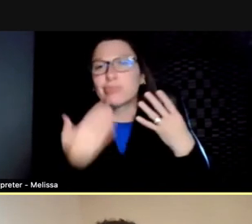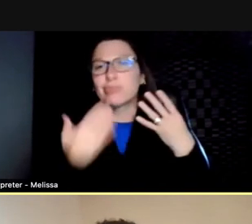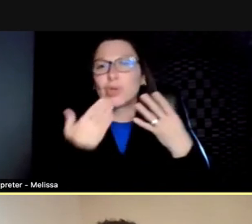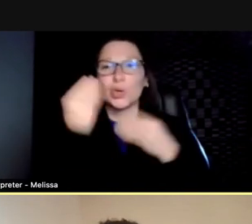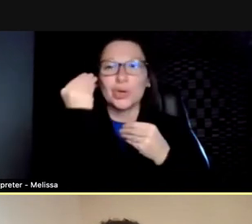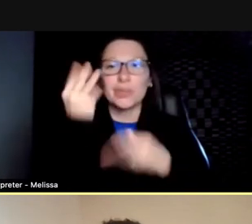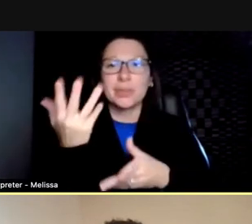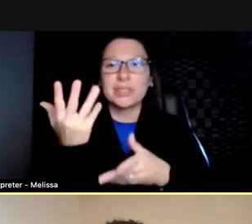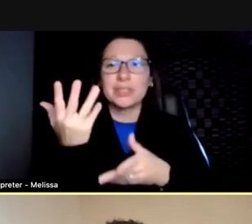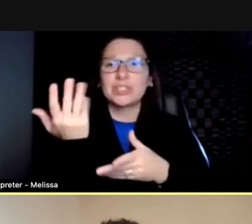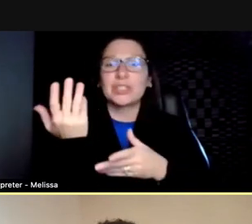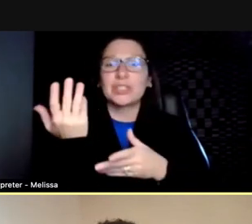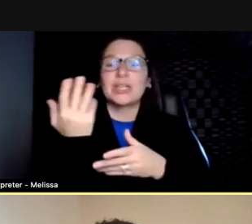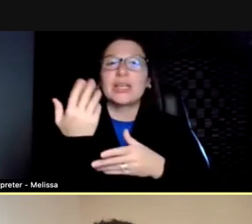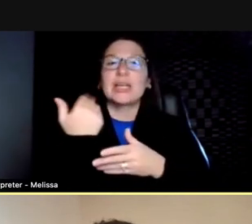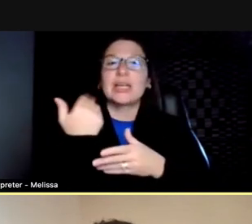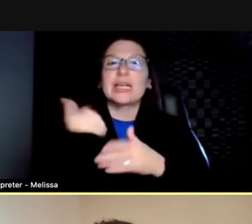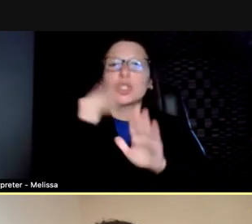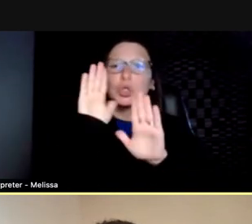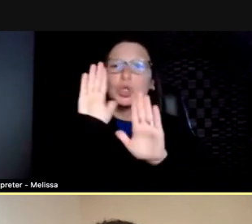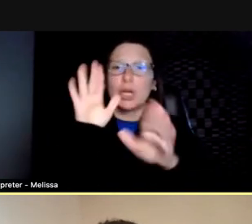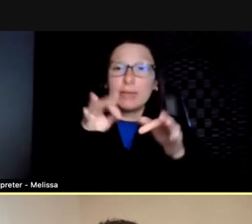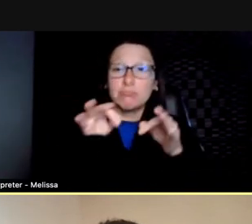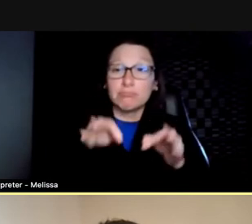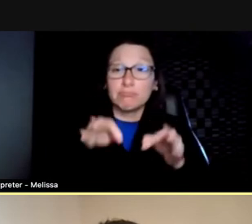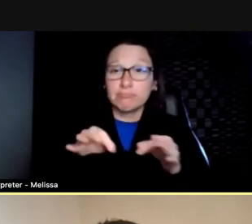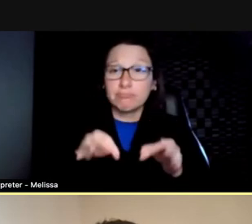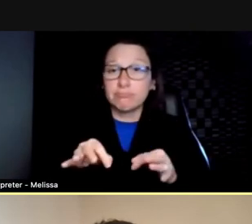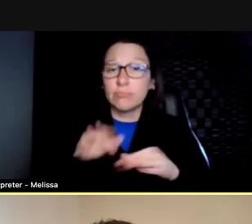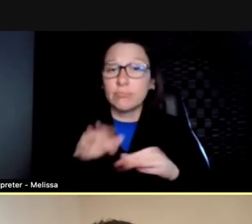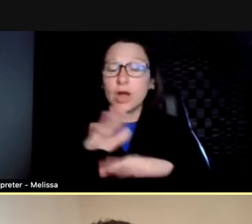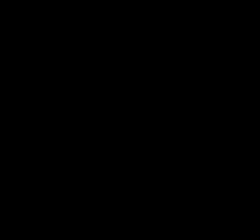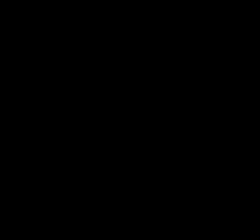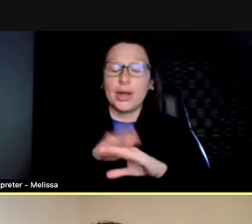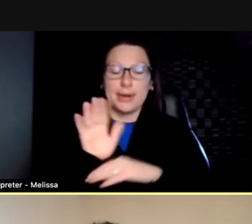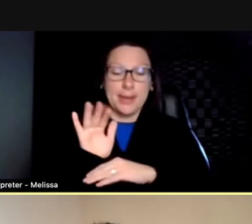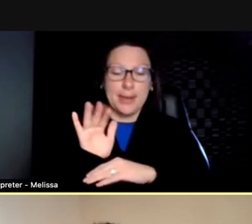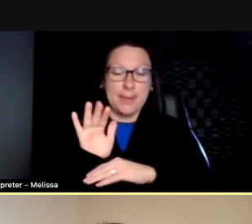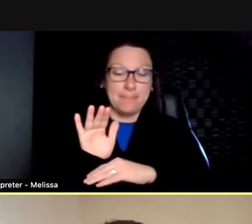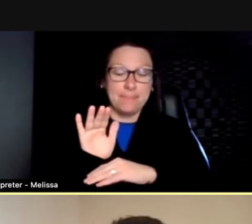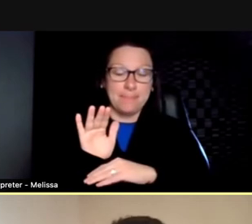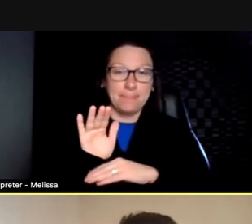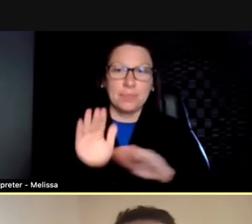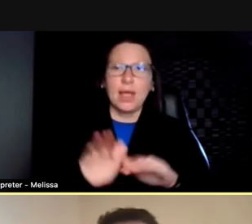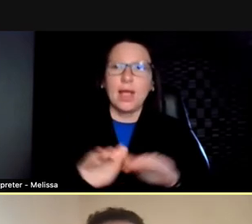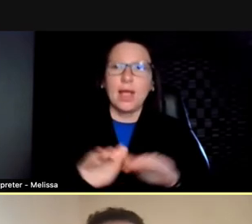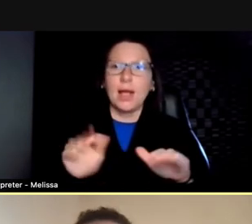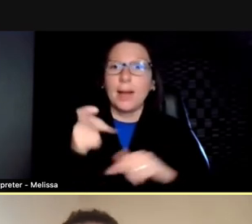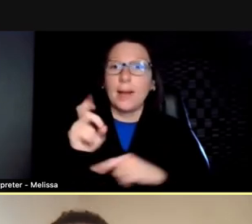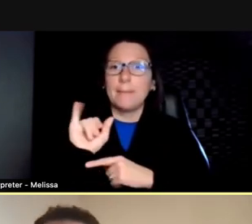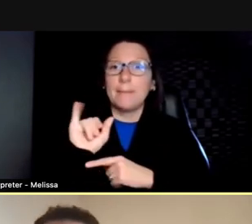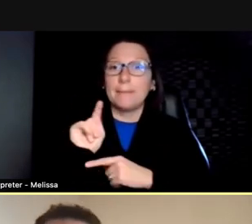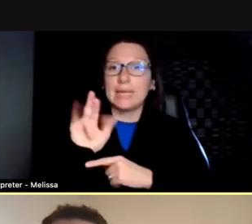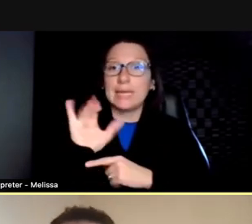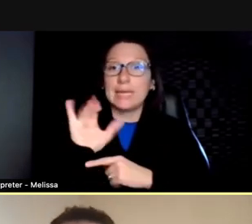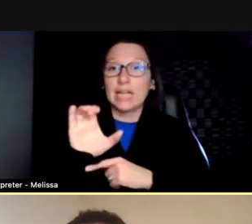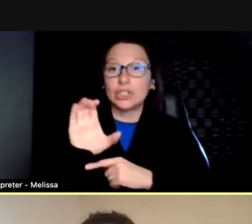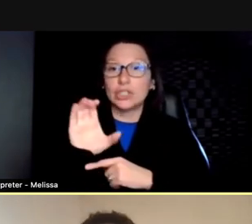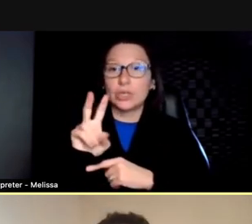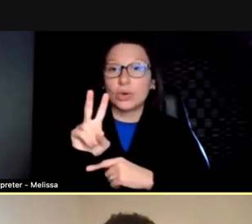great explanation of all of this on the Pediatric Cortical Visual Impairment